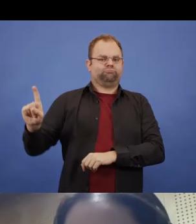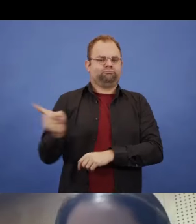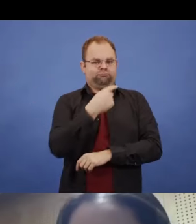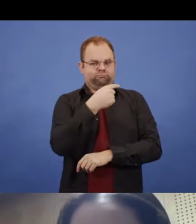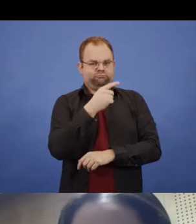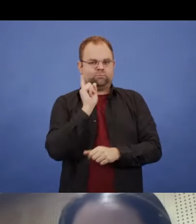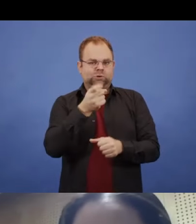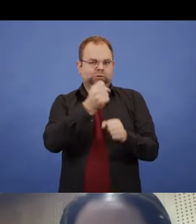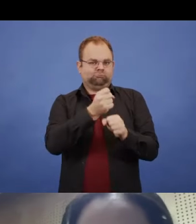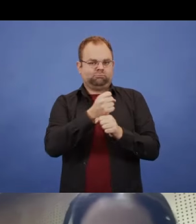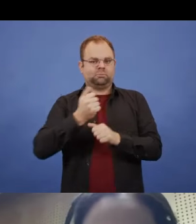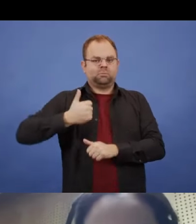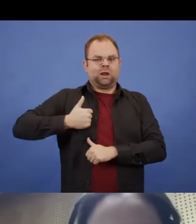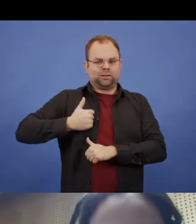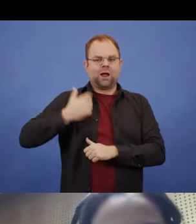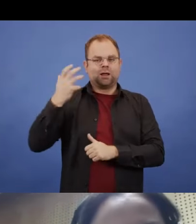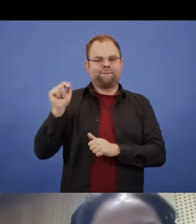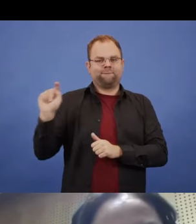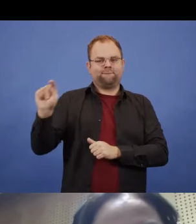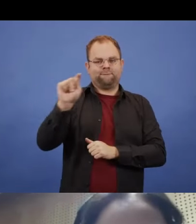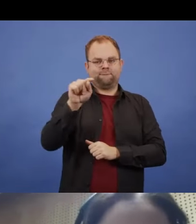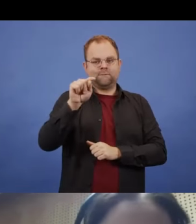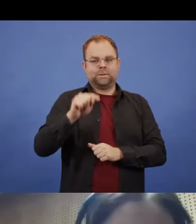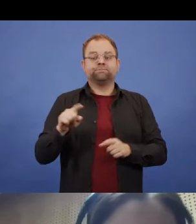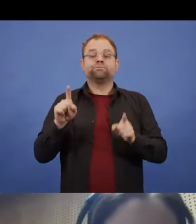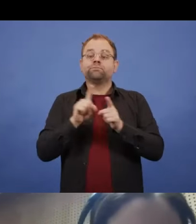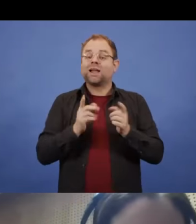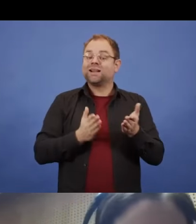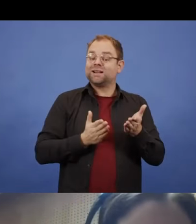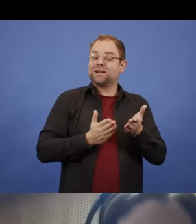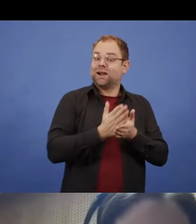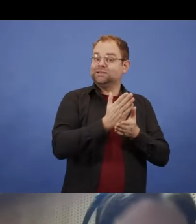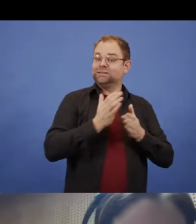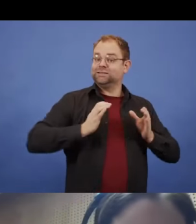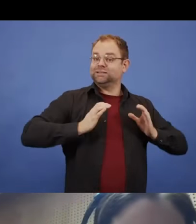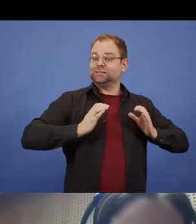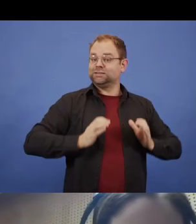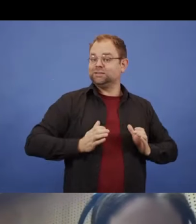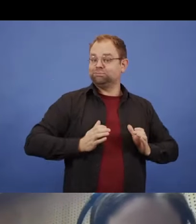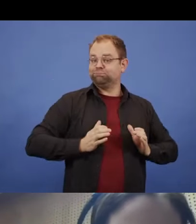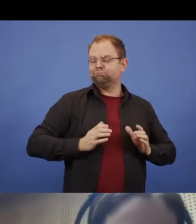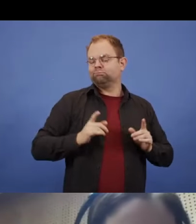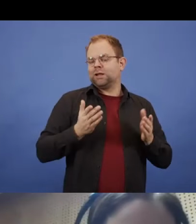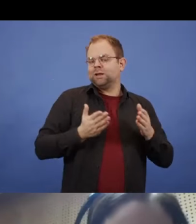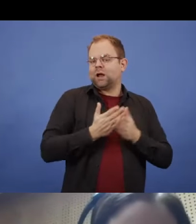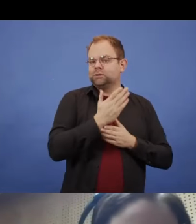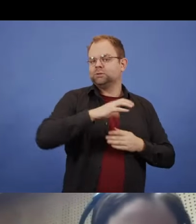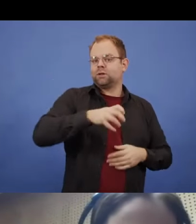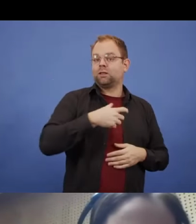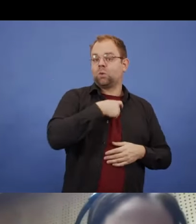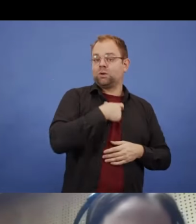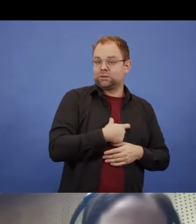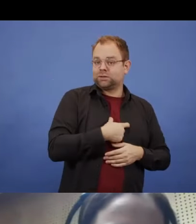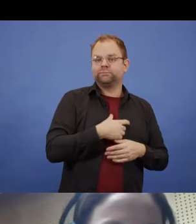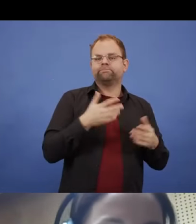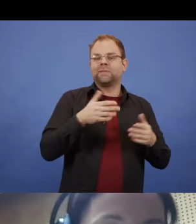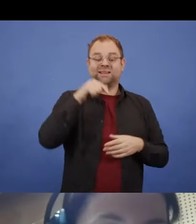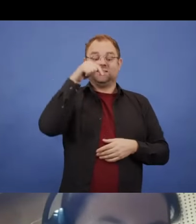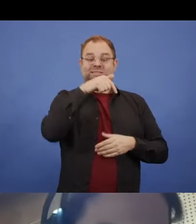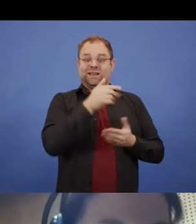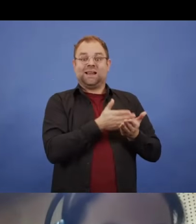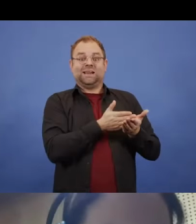around, nationality is often a requirement to access other rights. And because of this